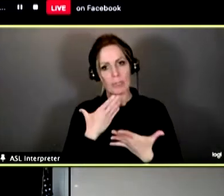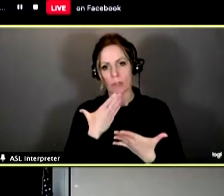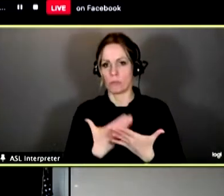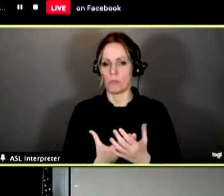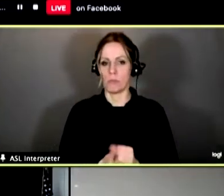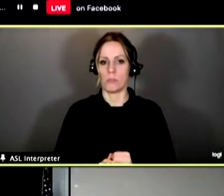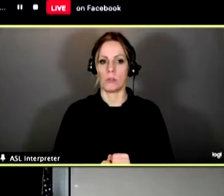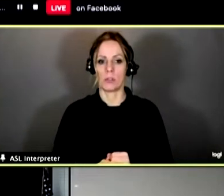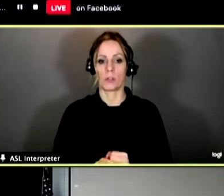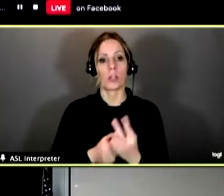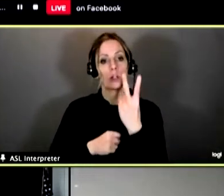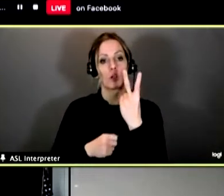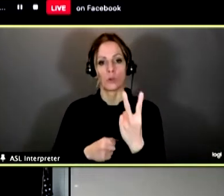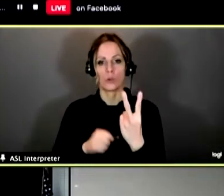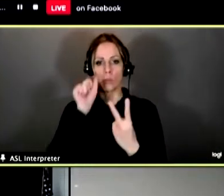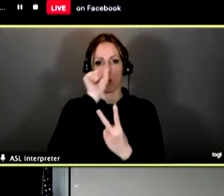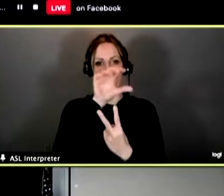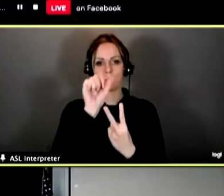I 2 points.